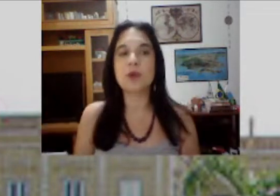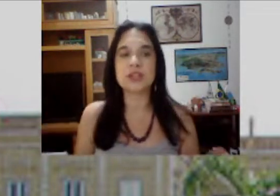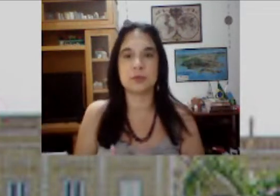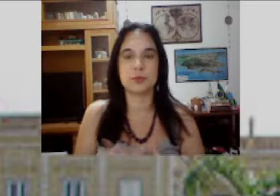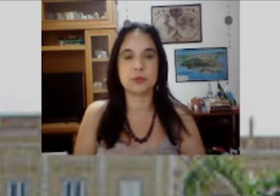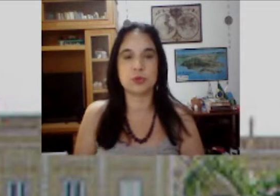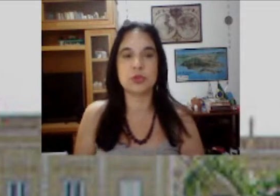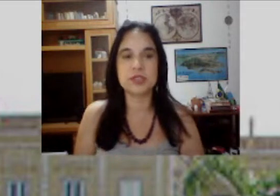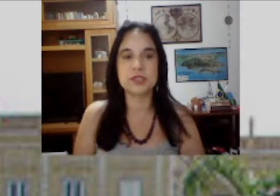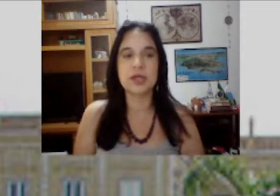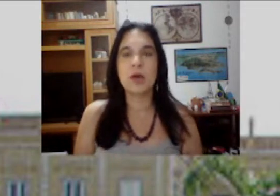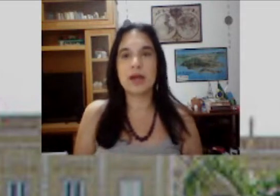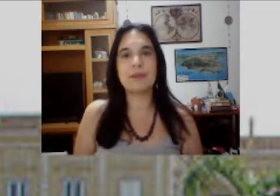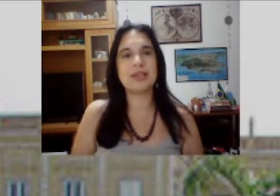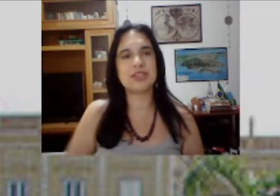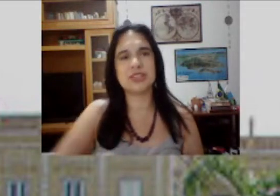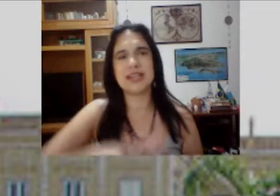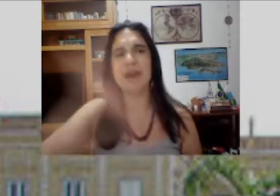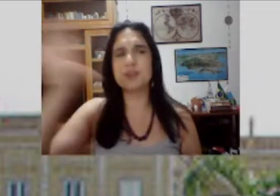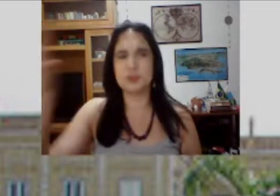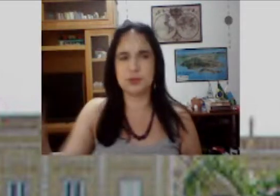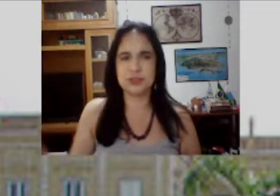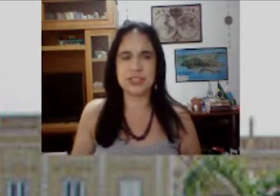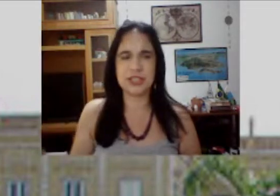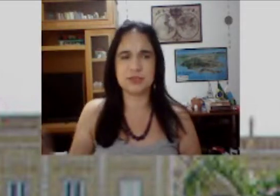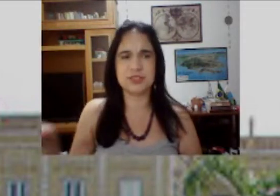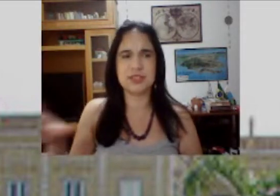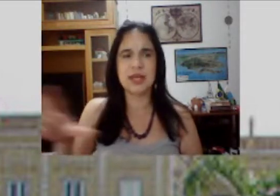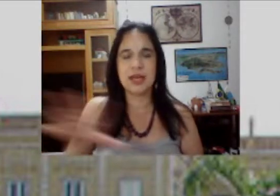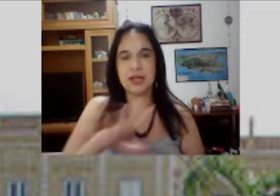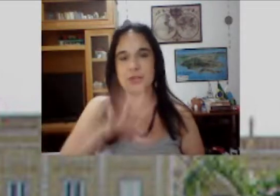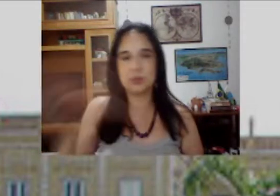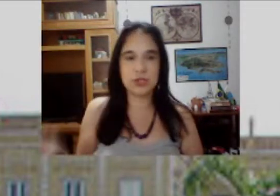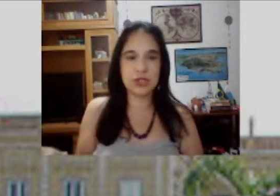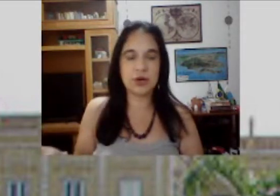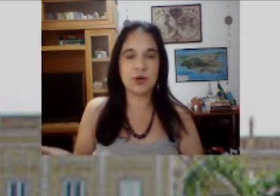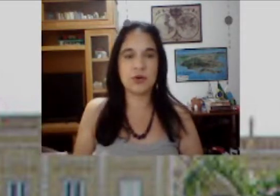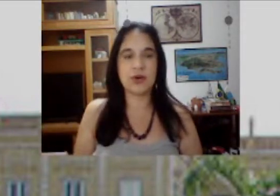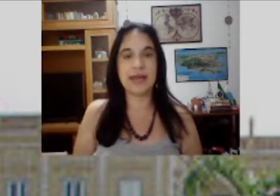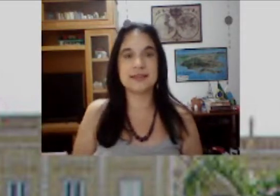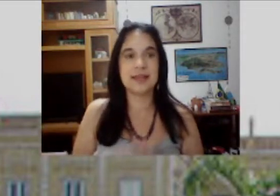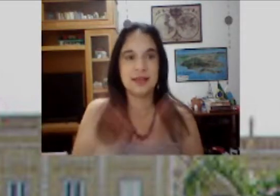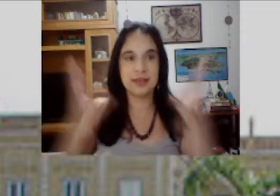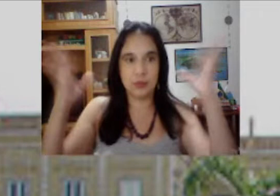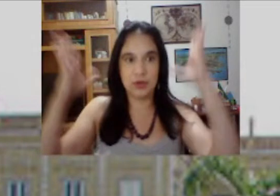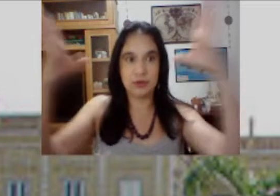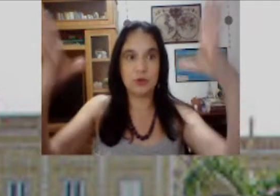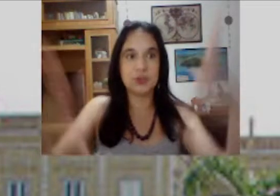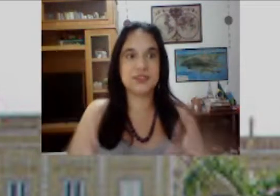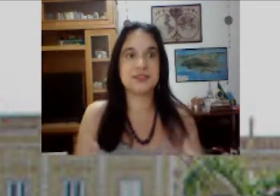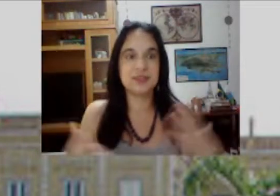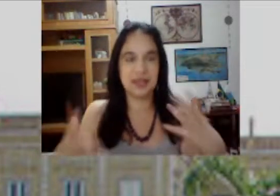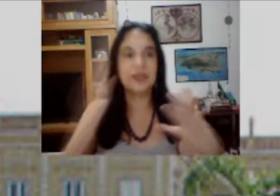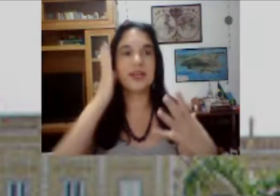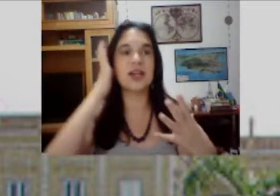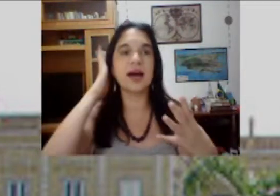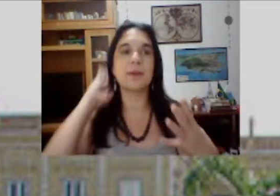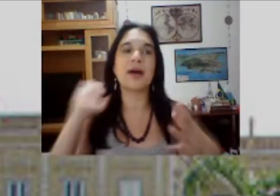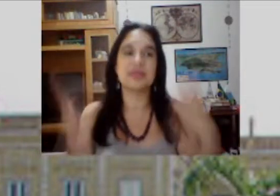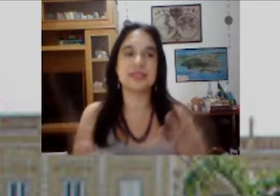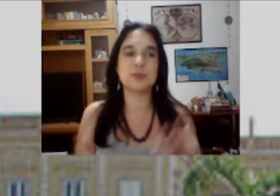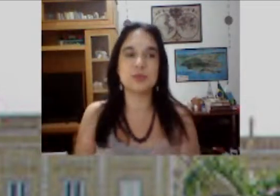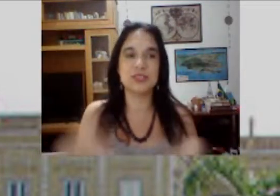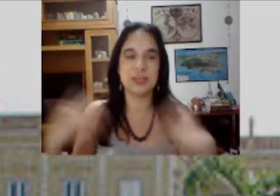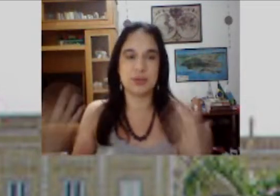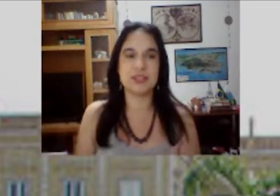lot of questions from tourists when I mentioned other museums here in Rio. And they were, of course, hearing a lot